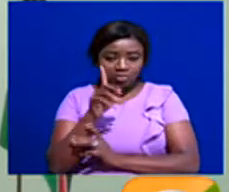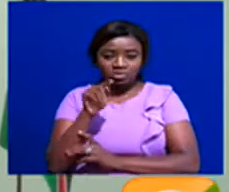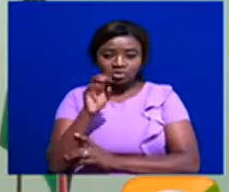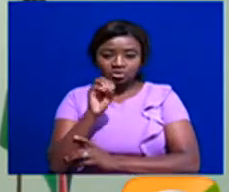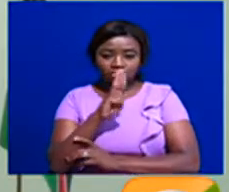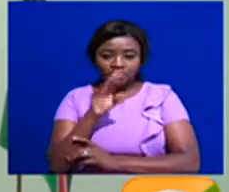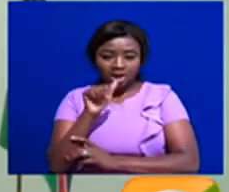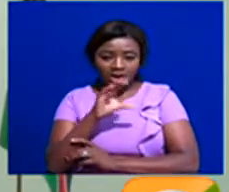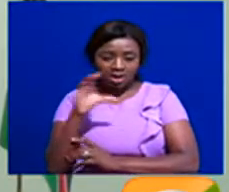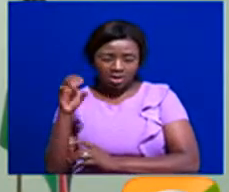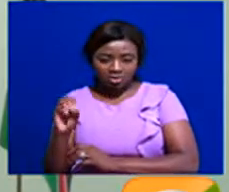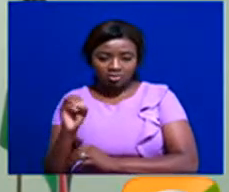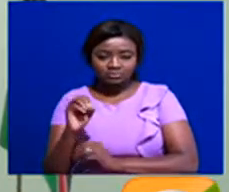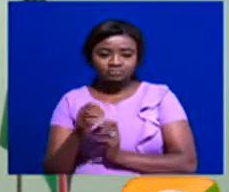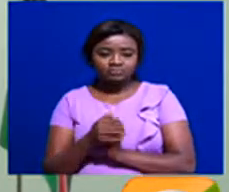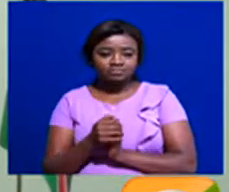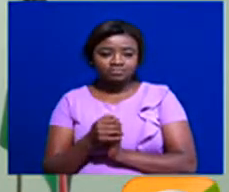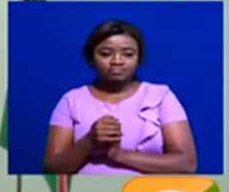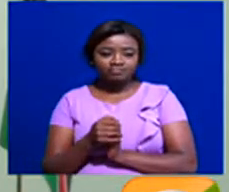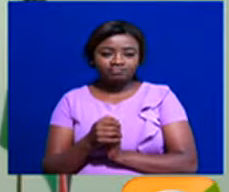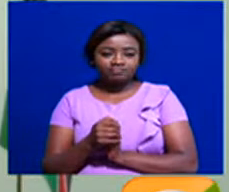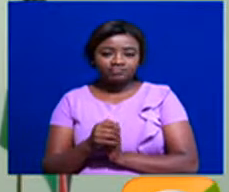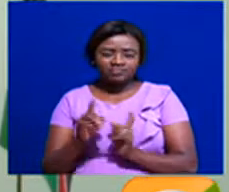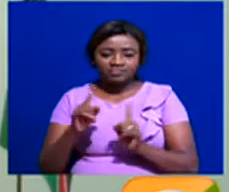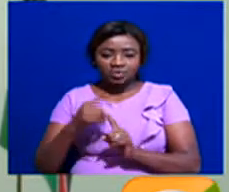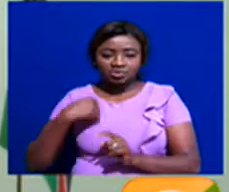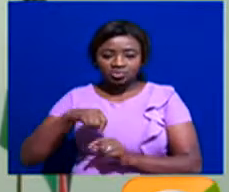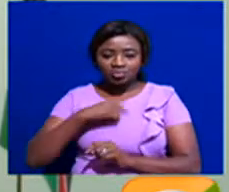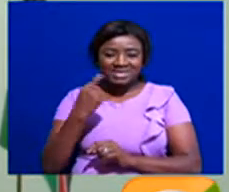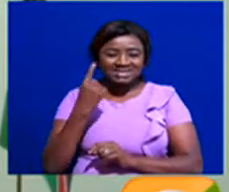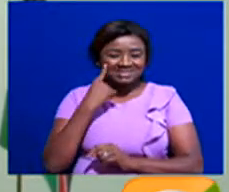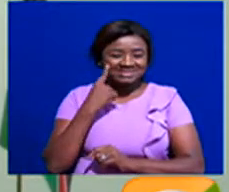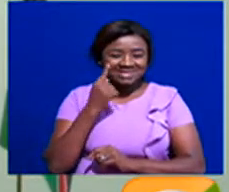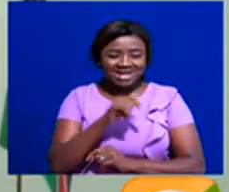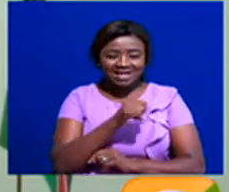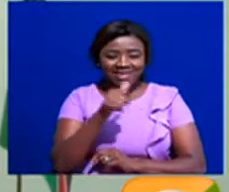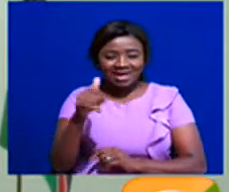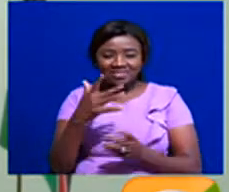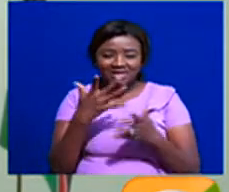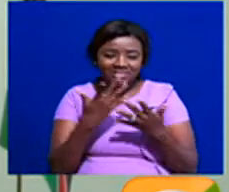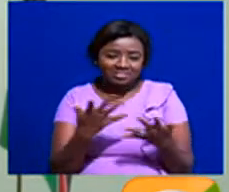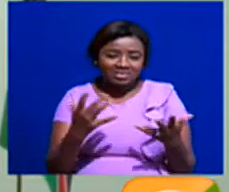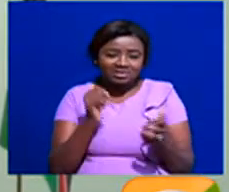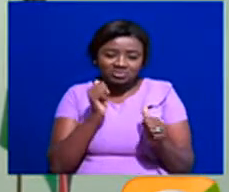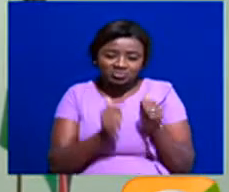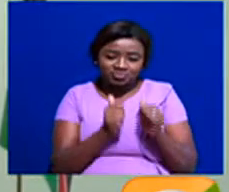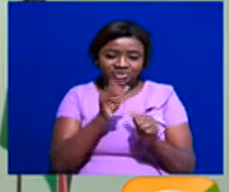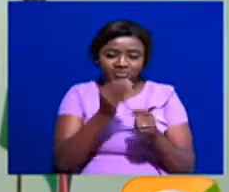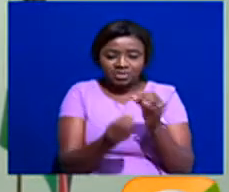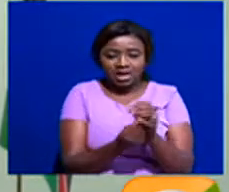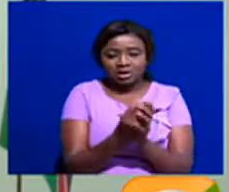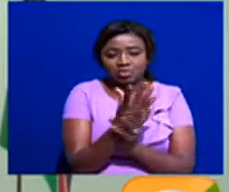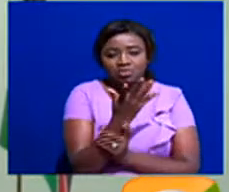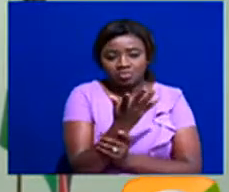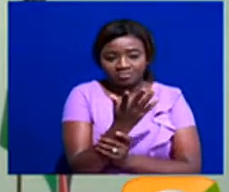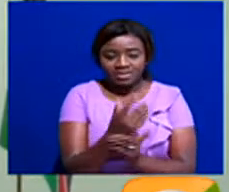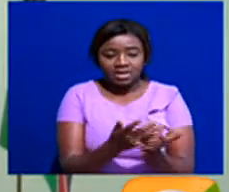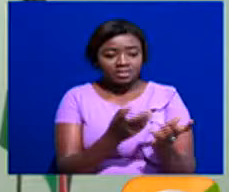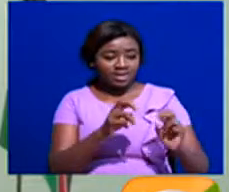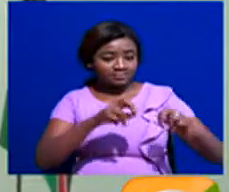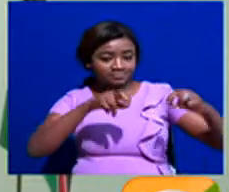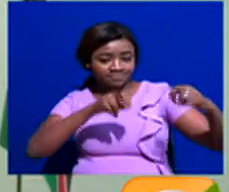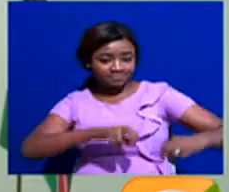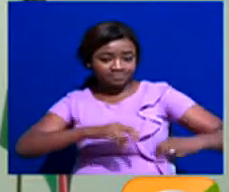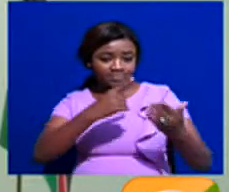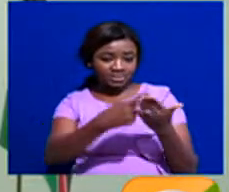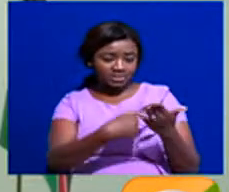at their soil, the rainfall patterns, and identify what kind of other crops can do in that area. Then discussing with the farmers, we look